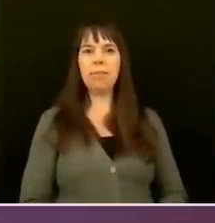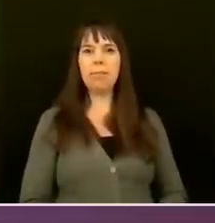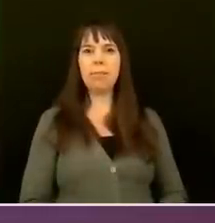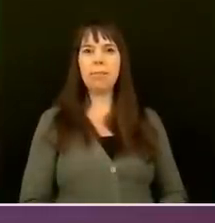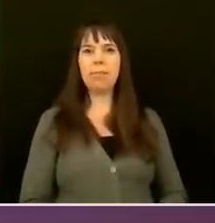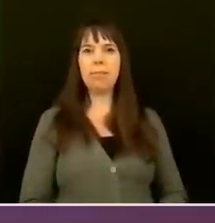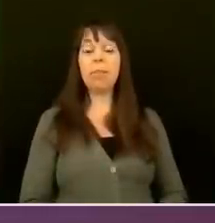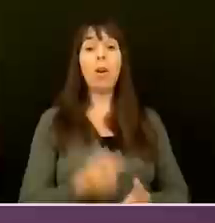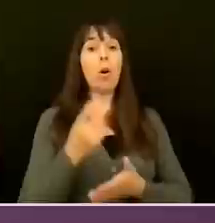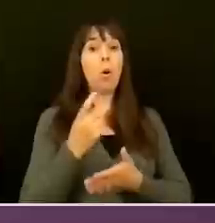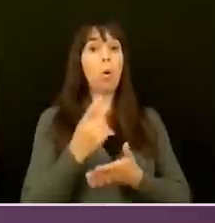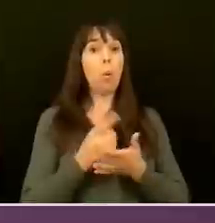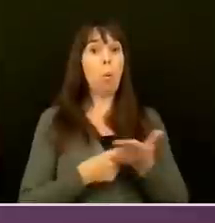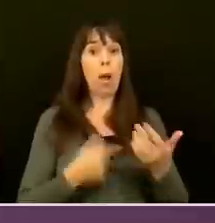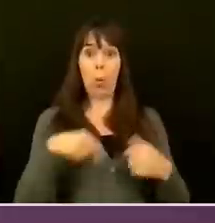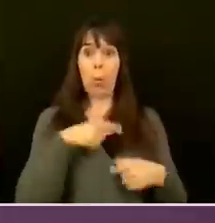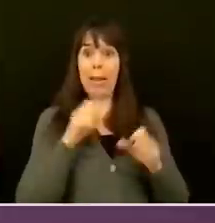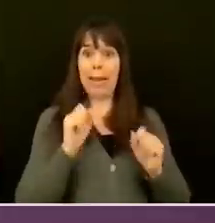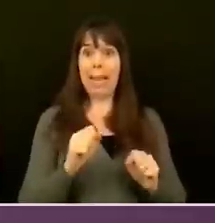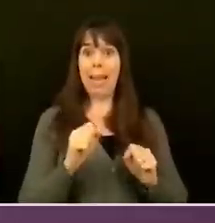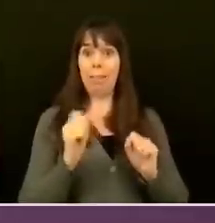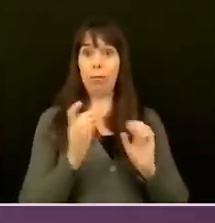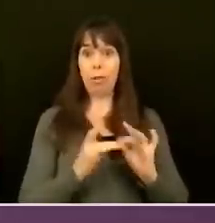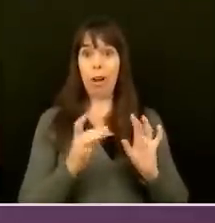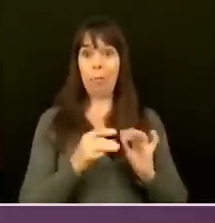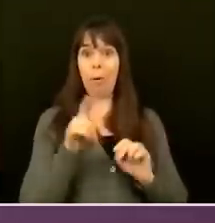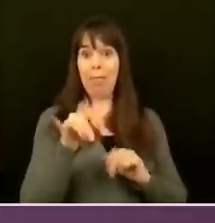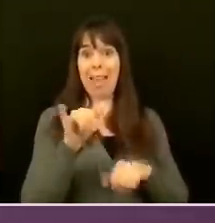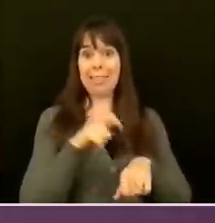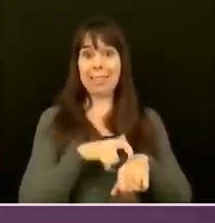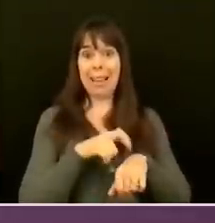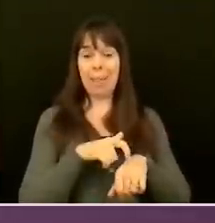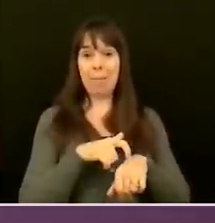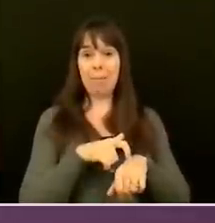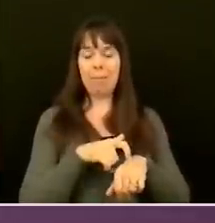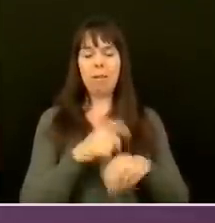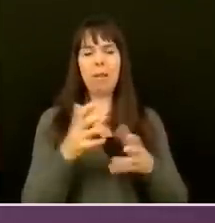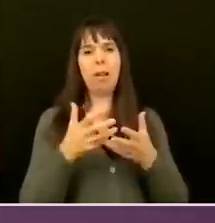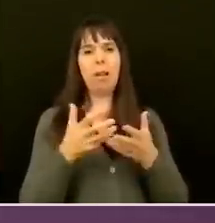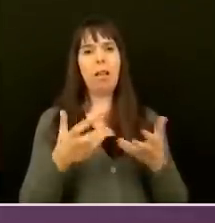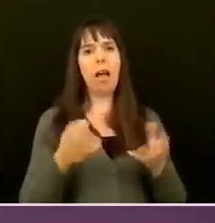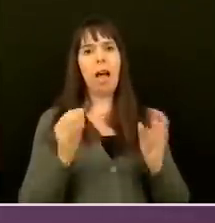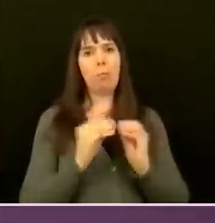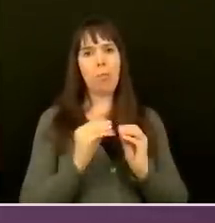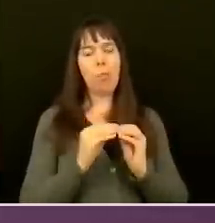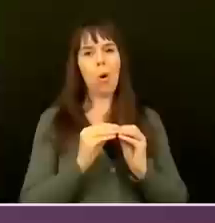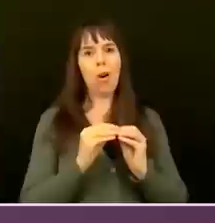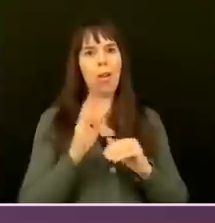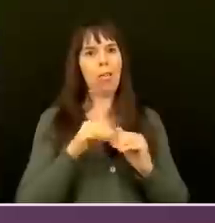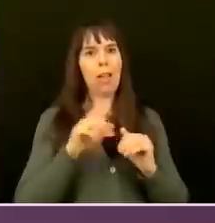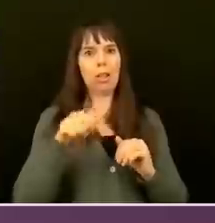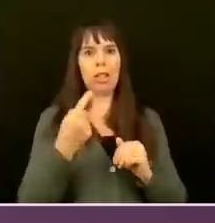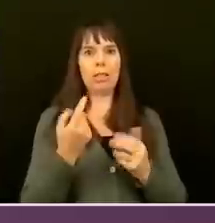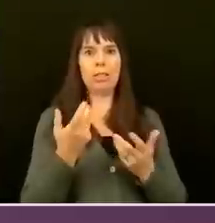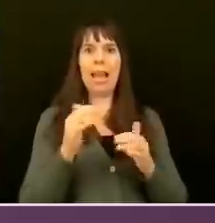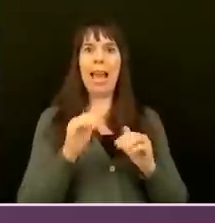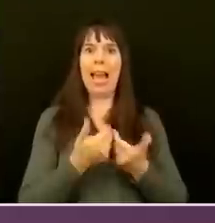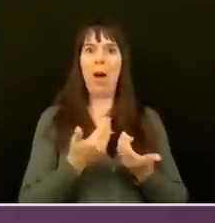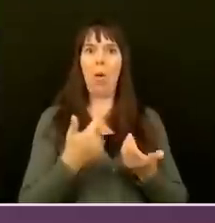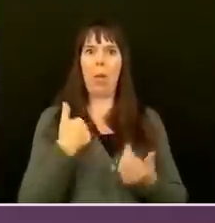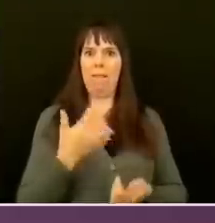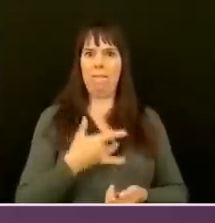And what we're going to be able to talk about is so much more than just how we